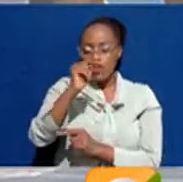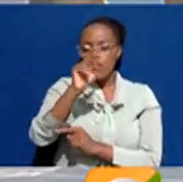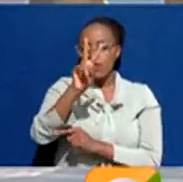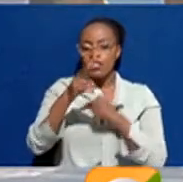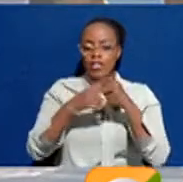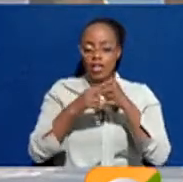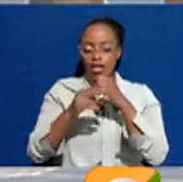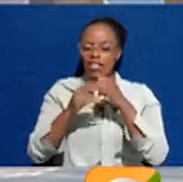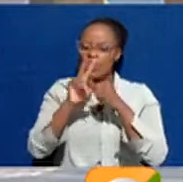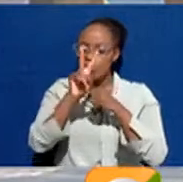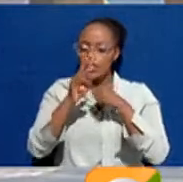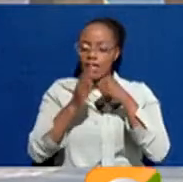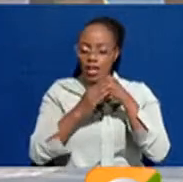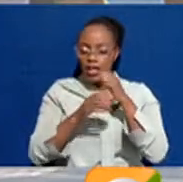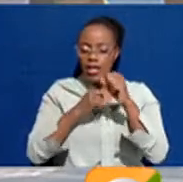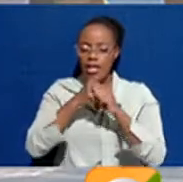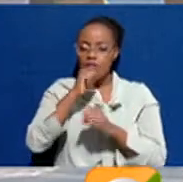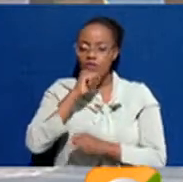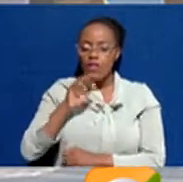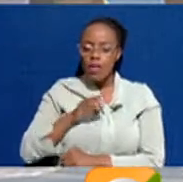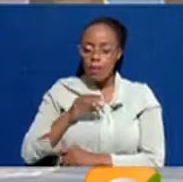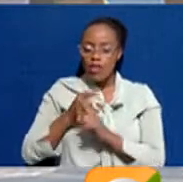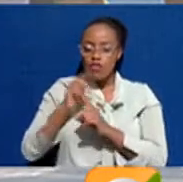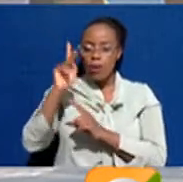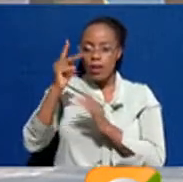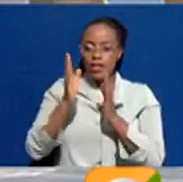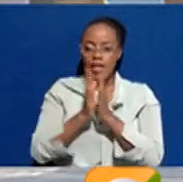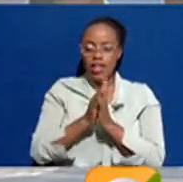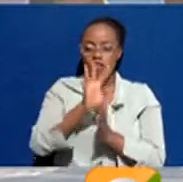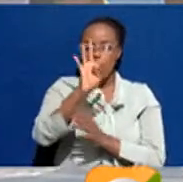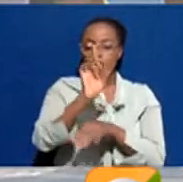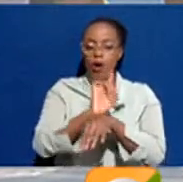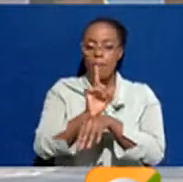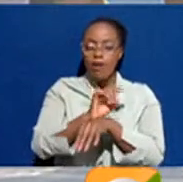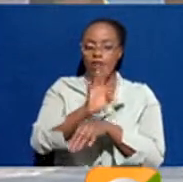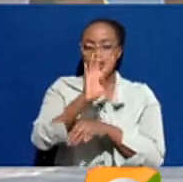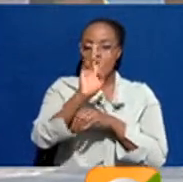years old. She's a mom from Kenya, and she clocked